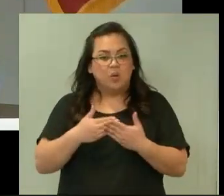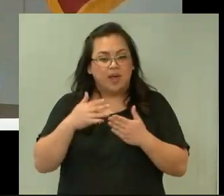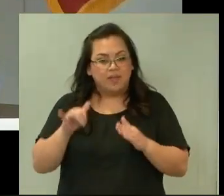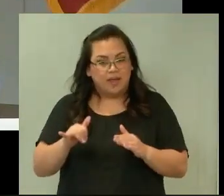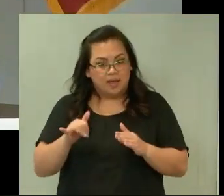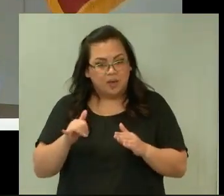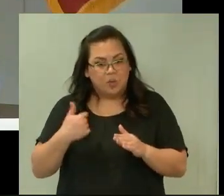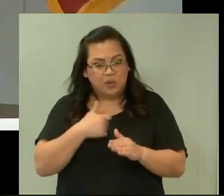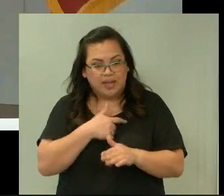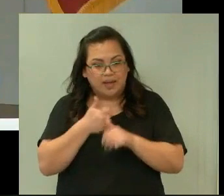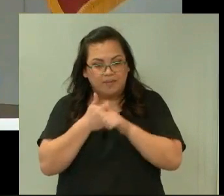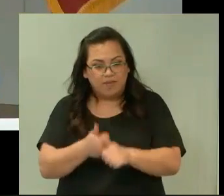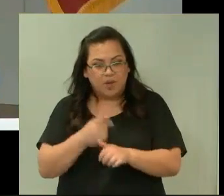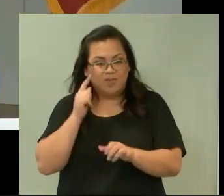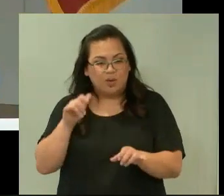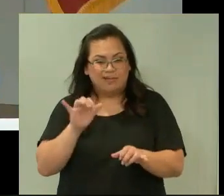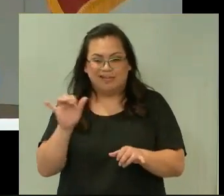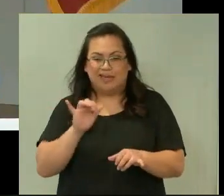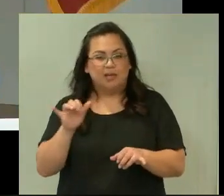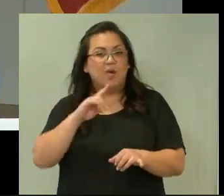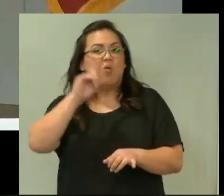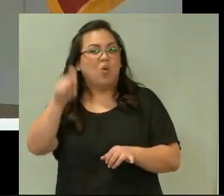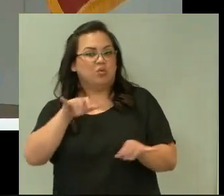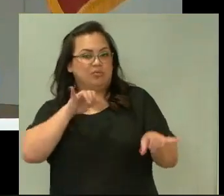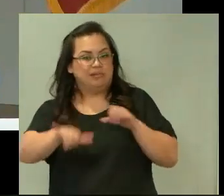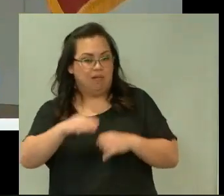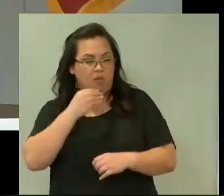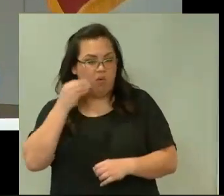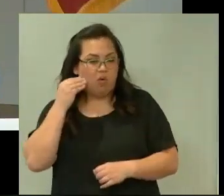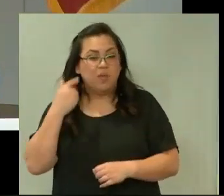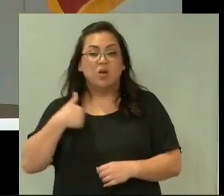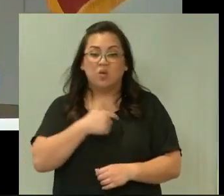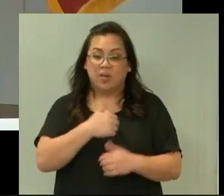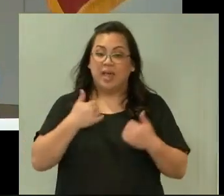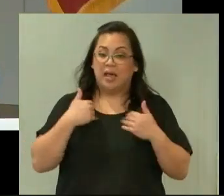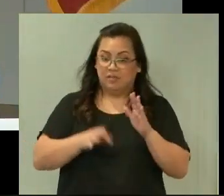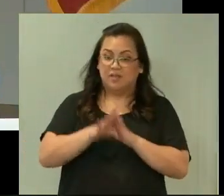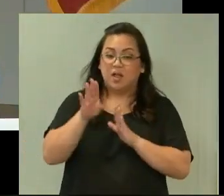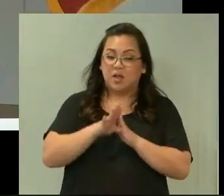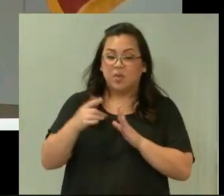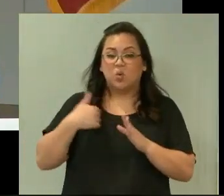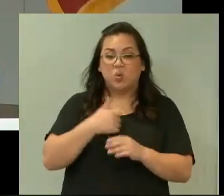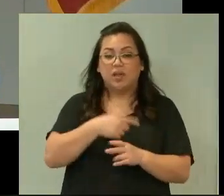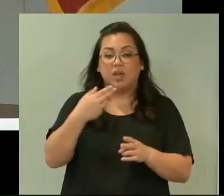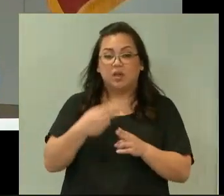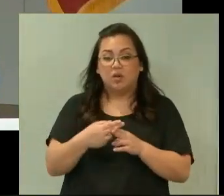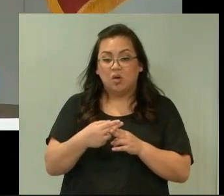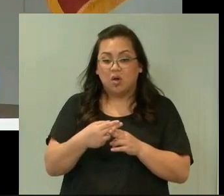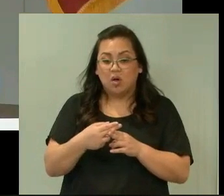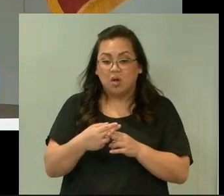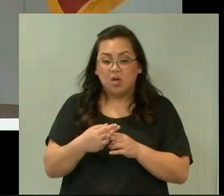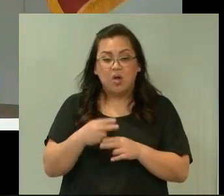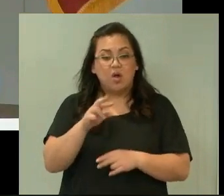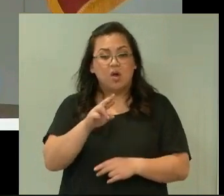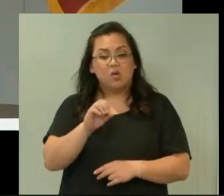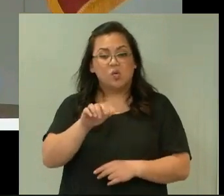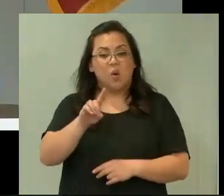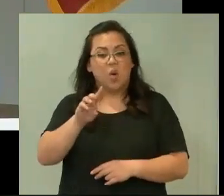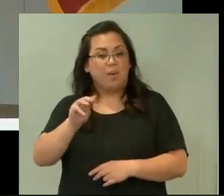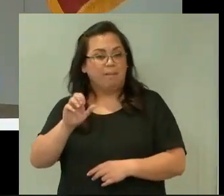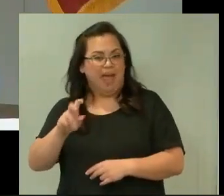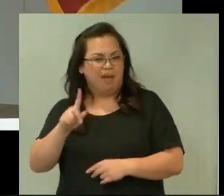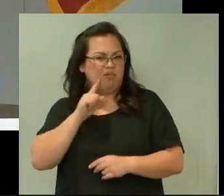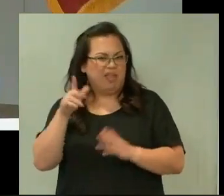measures like the stay-at-home order. So we have actually developed what we call a resiliency roadmap that has many